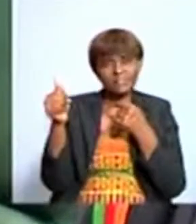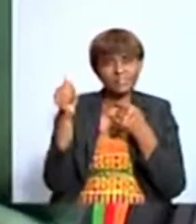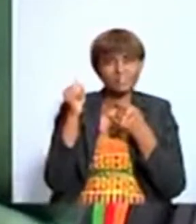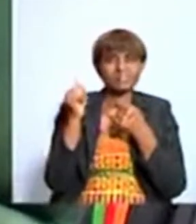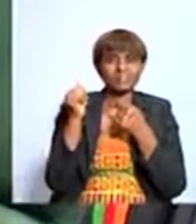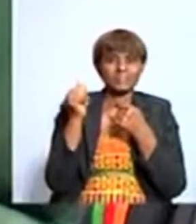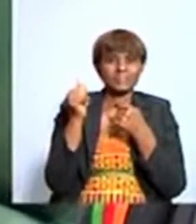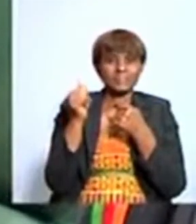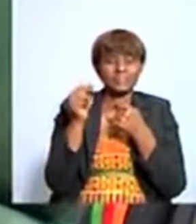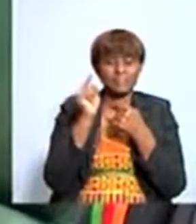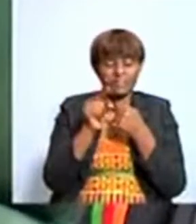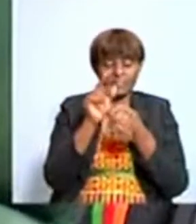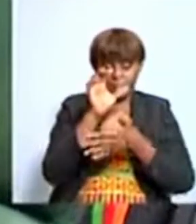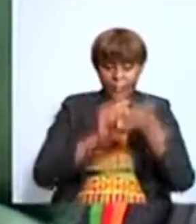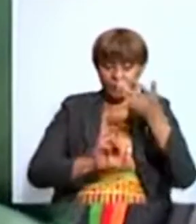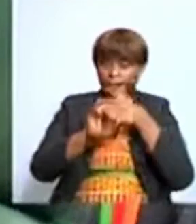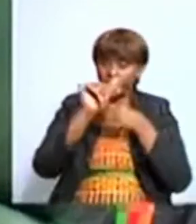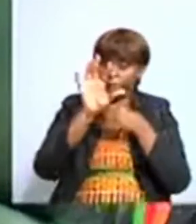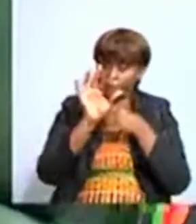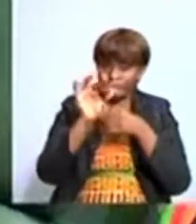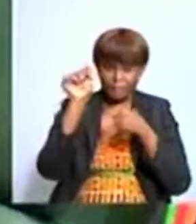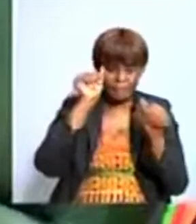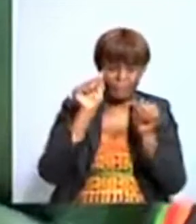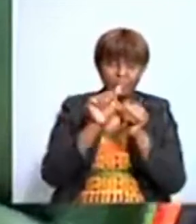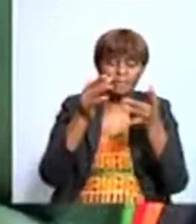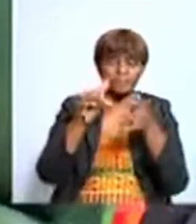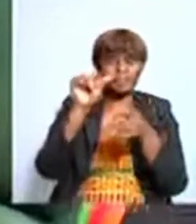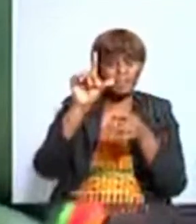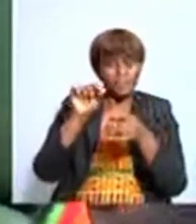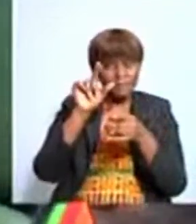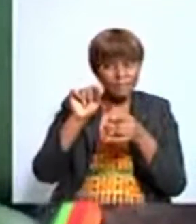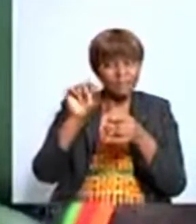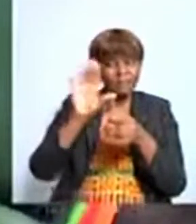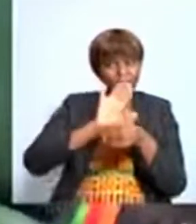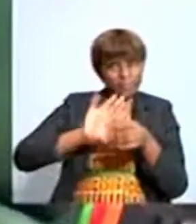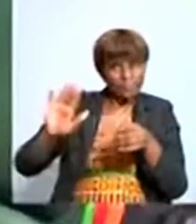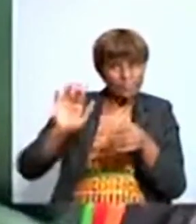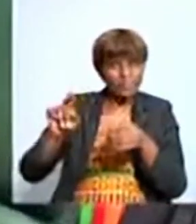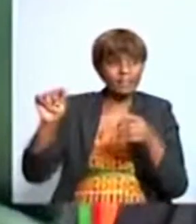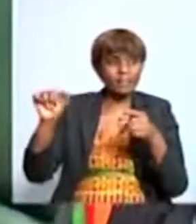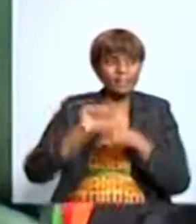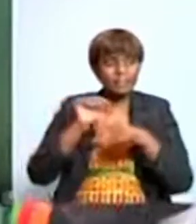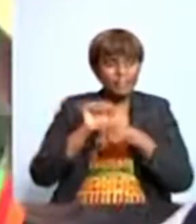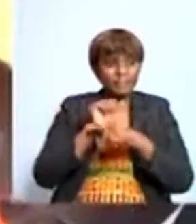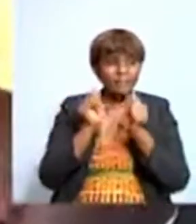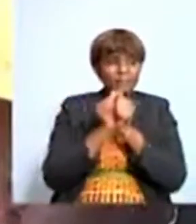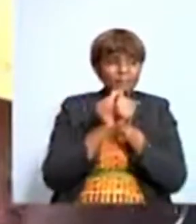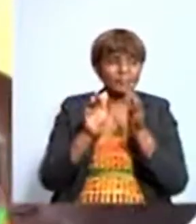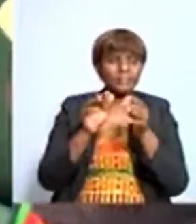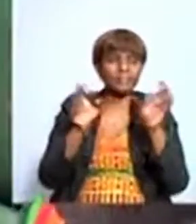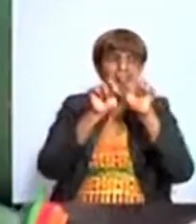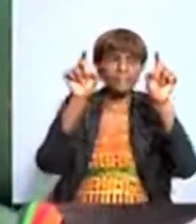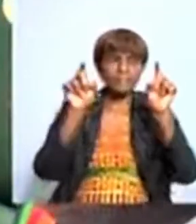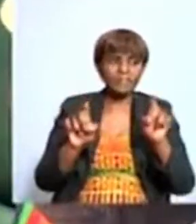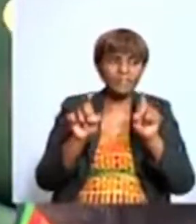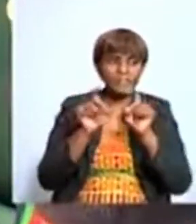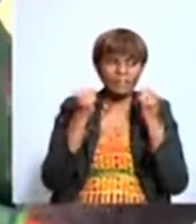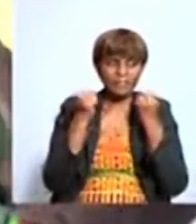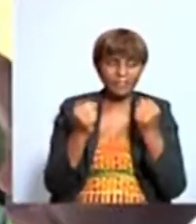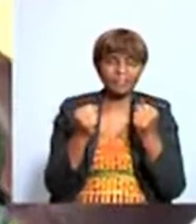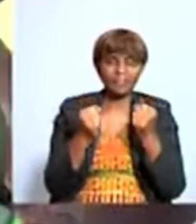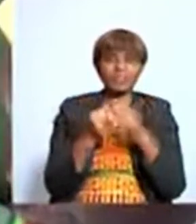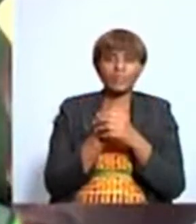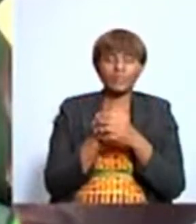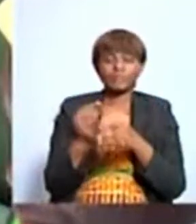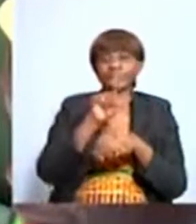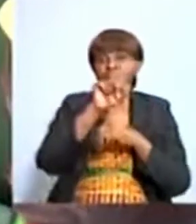objection? Clause 19 is agreed to. Clause 20, Prohibition of practicing without valid practicing certificate.